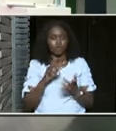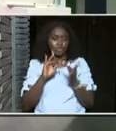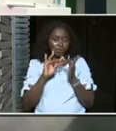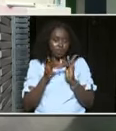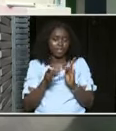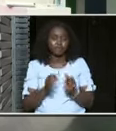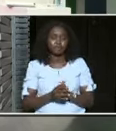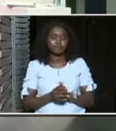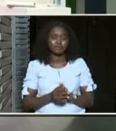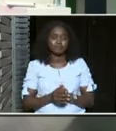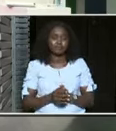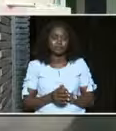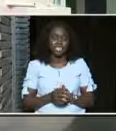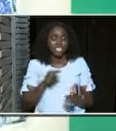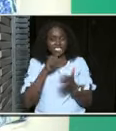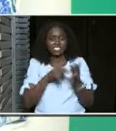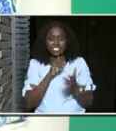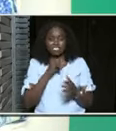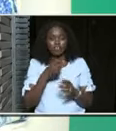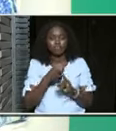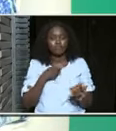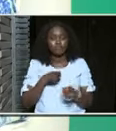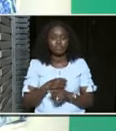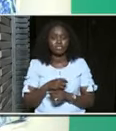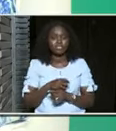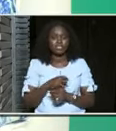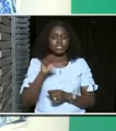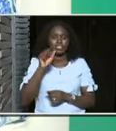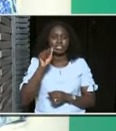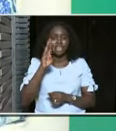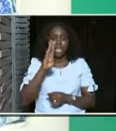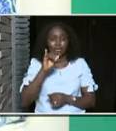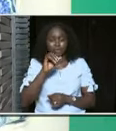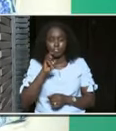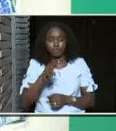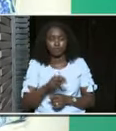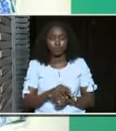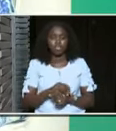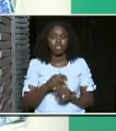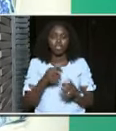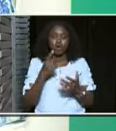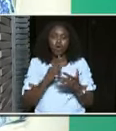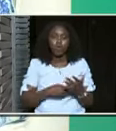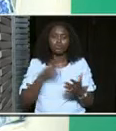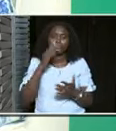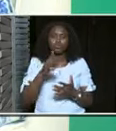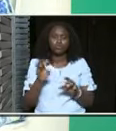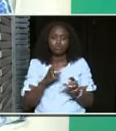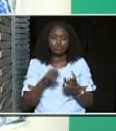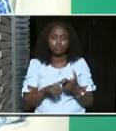from Sabiu Mustafa. He says, Your Excellency, sir, what would you do to curtail the issue of